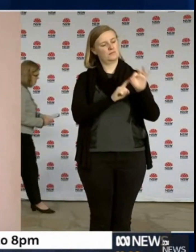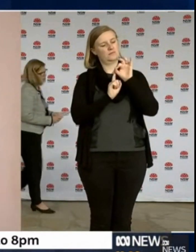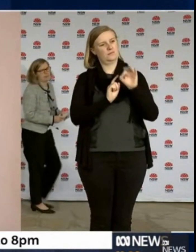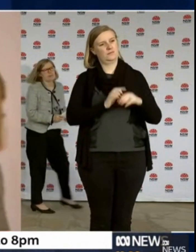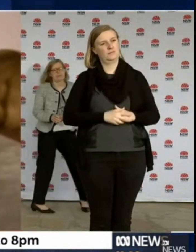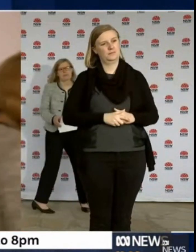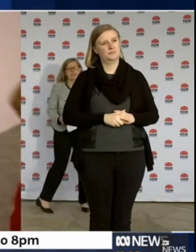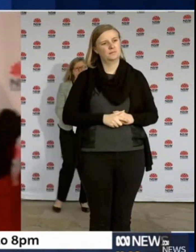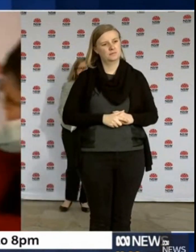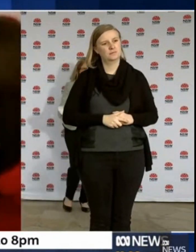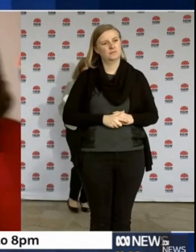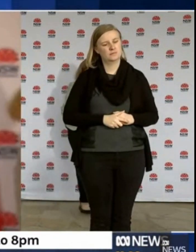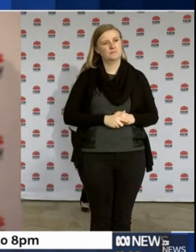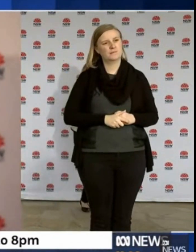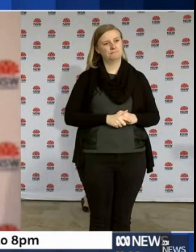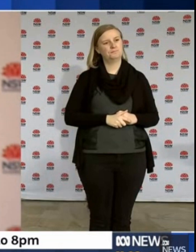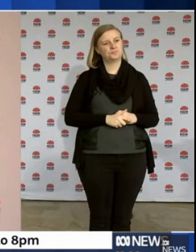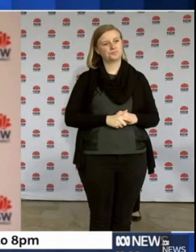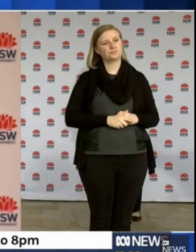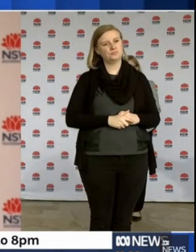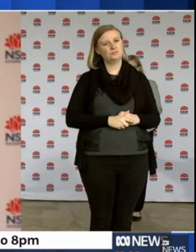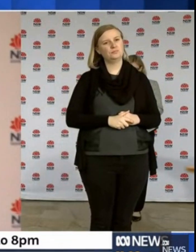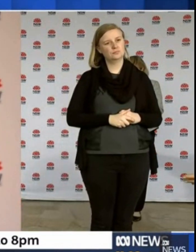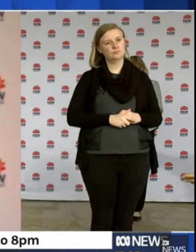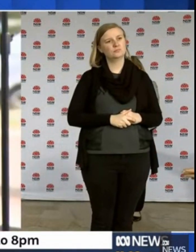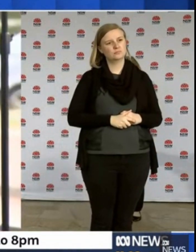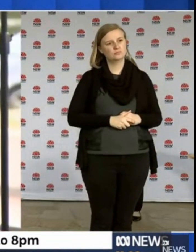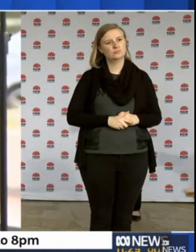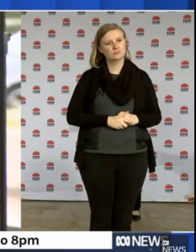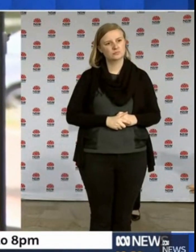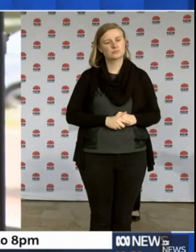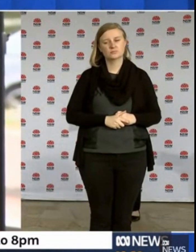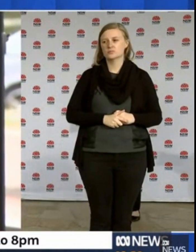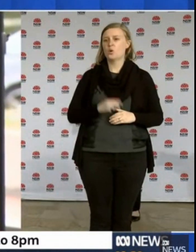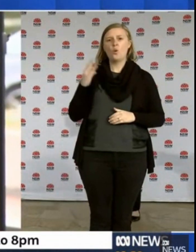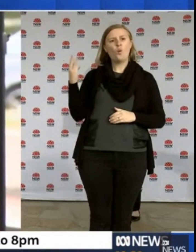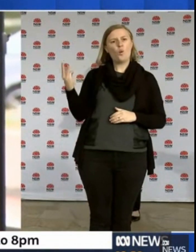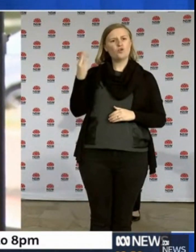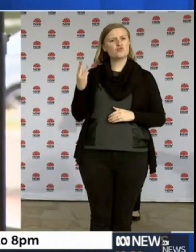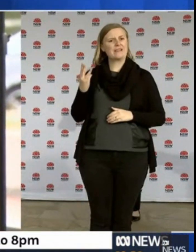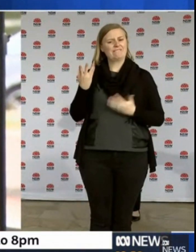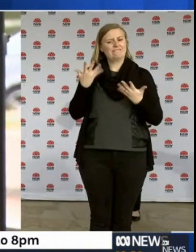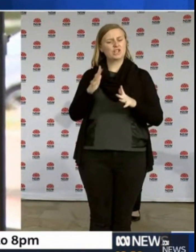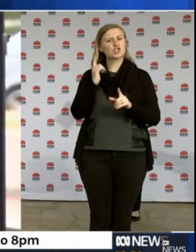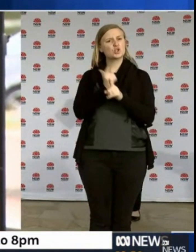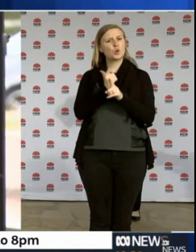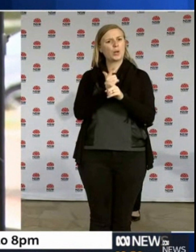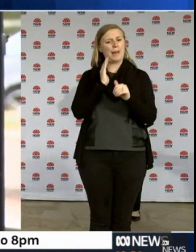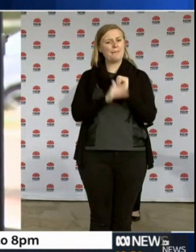Premier, just quickly, I think all three of you now this morning have spoken about vaccine hesitancy or people not coming